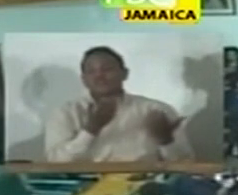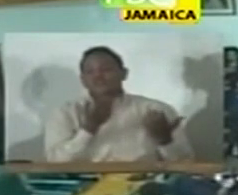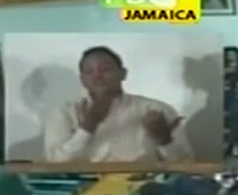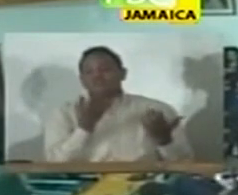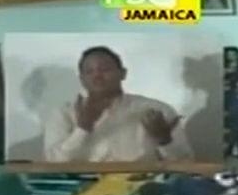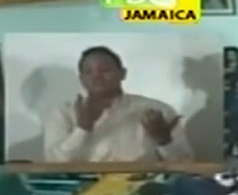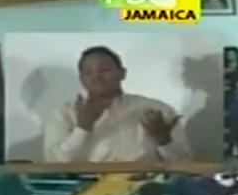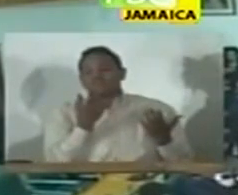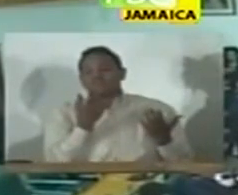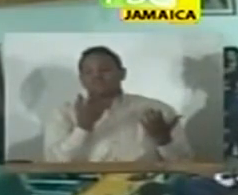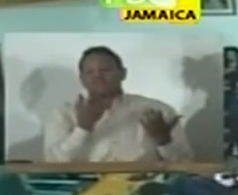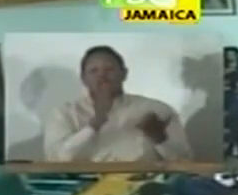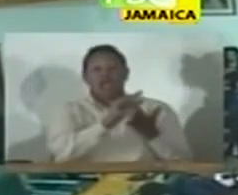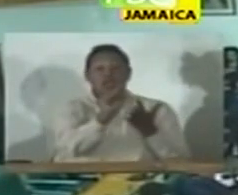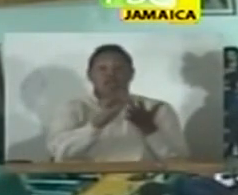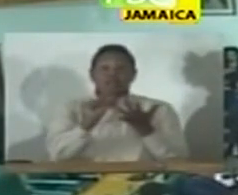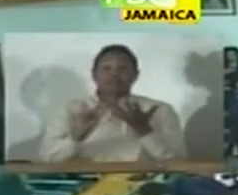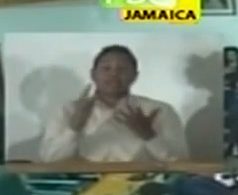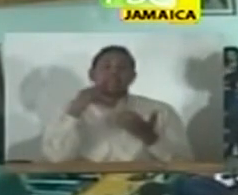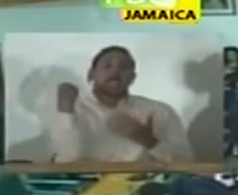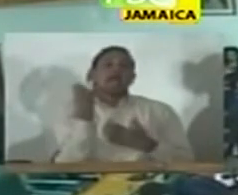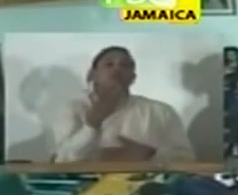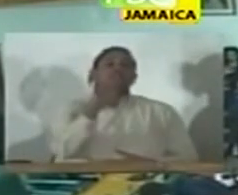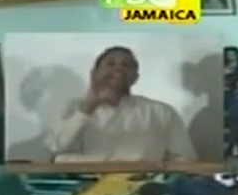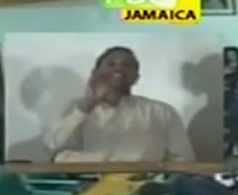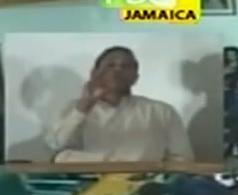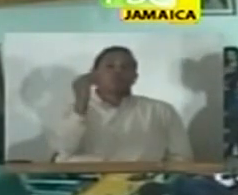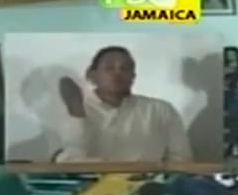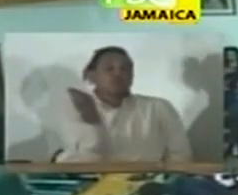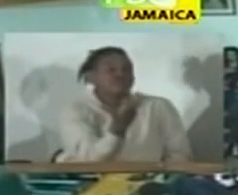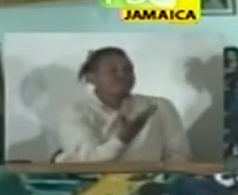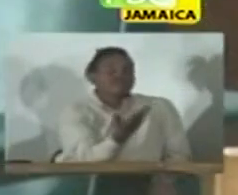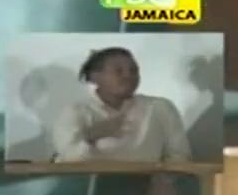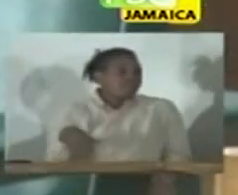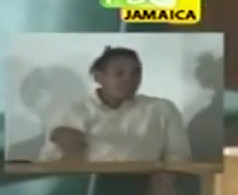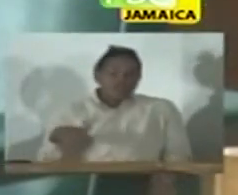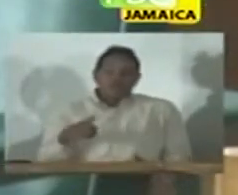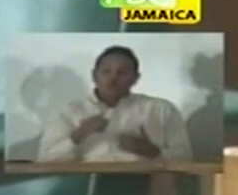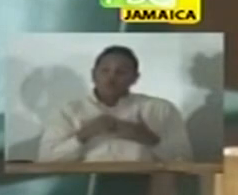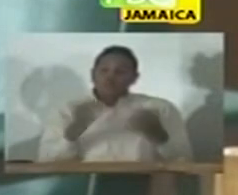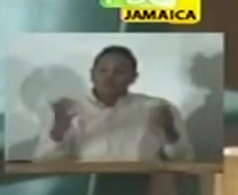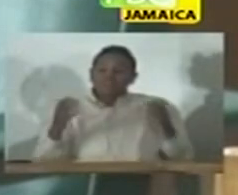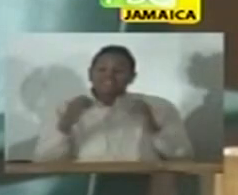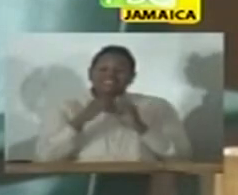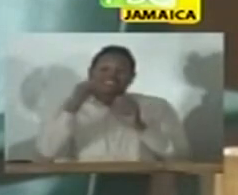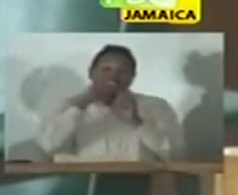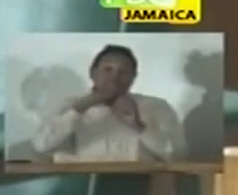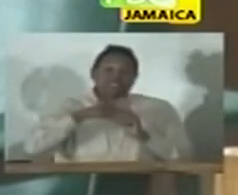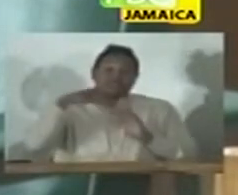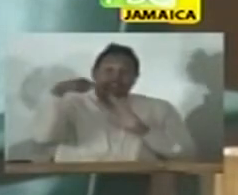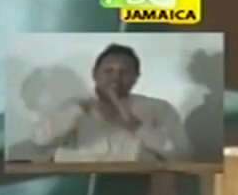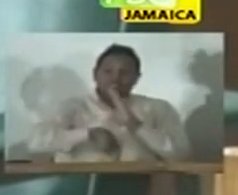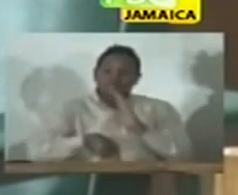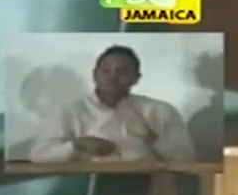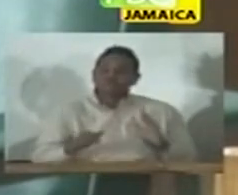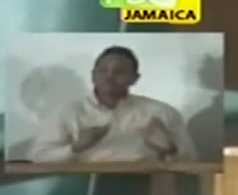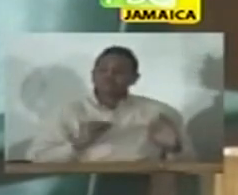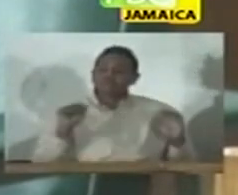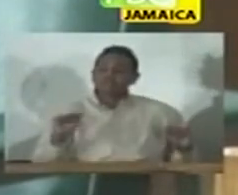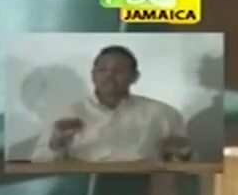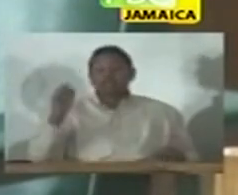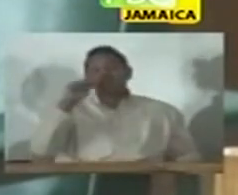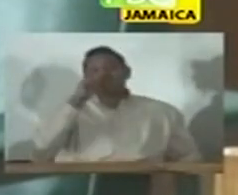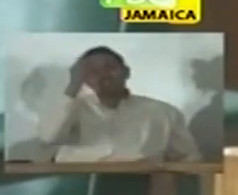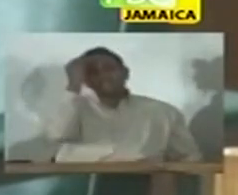was allocated to CMU. And without going into specific details, Mr. President, I can indicate